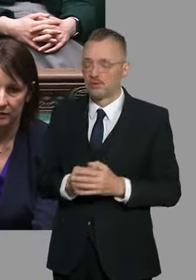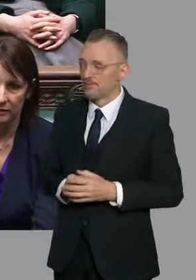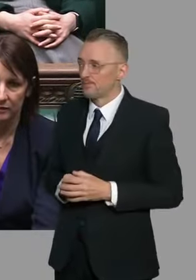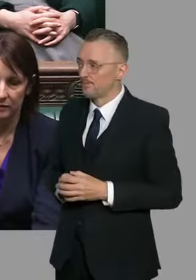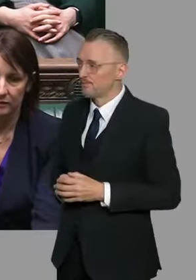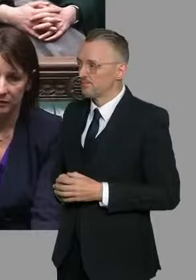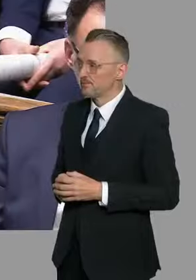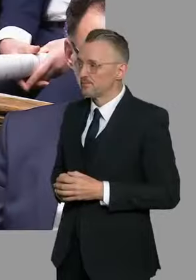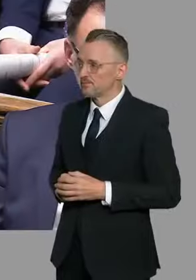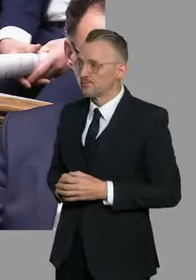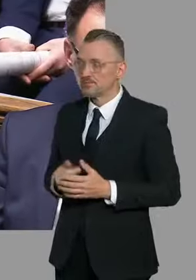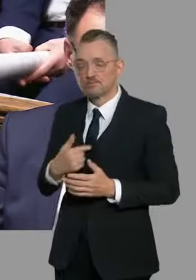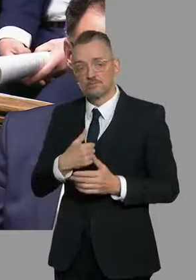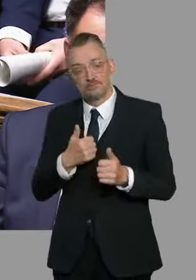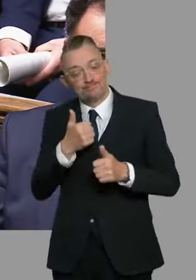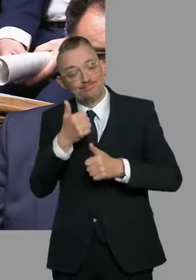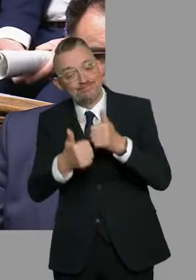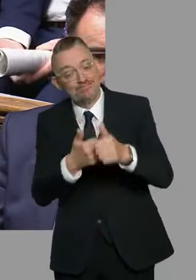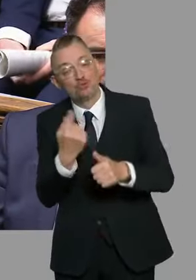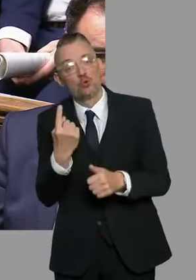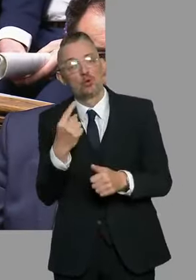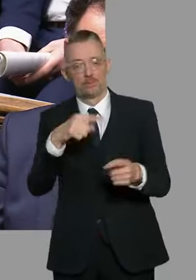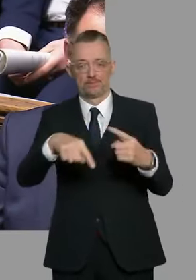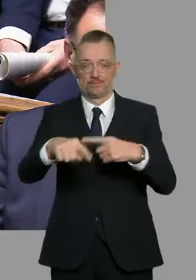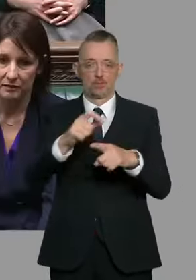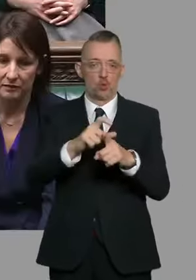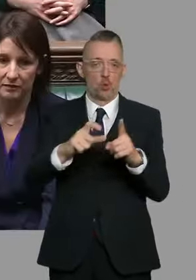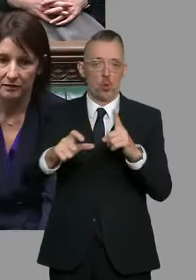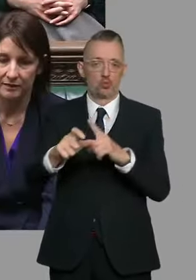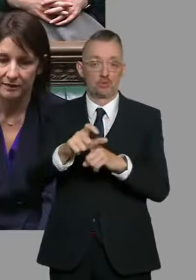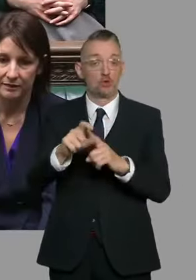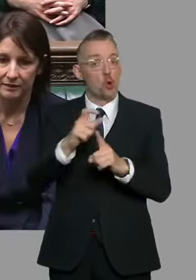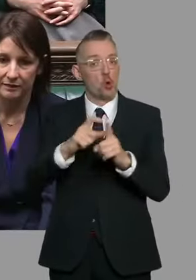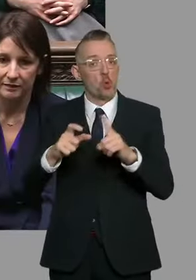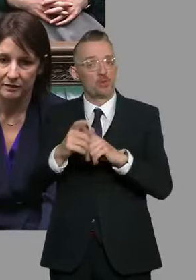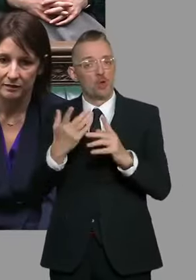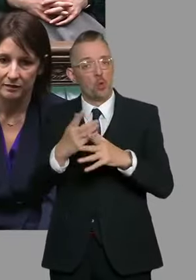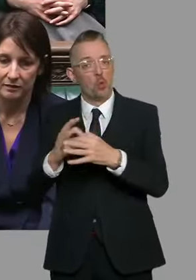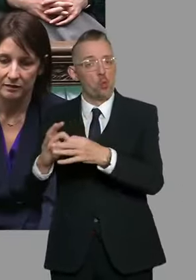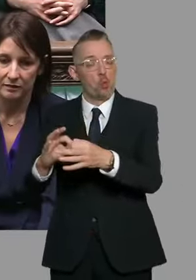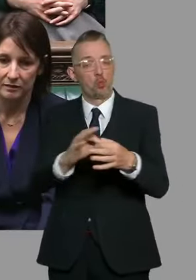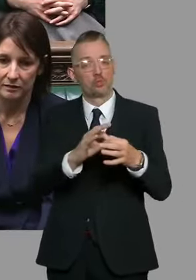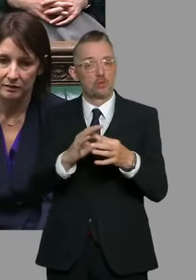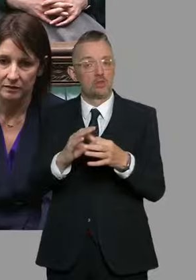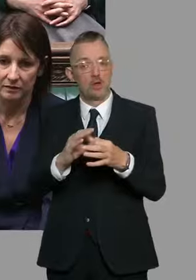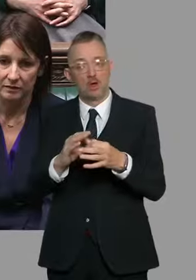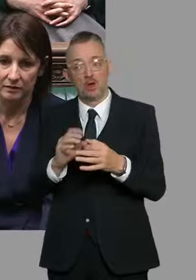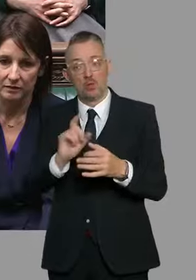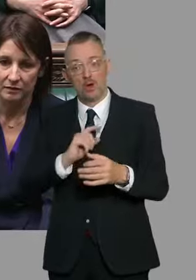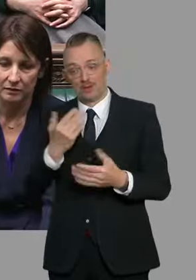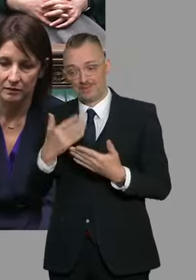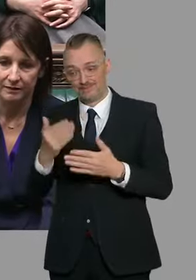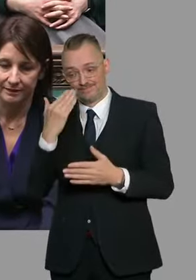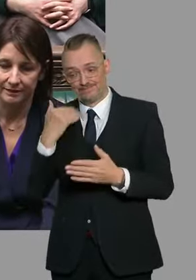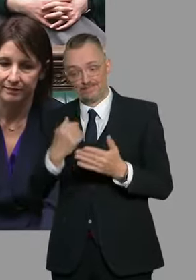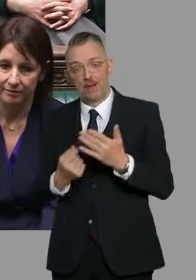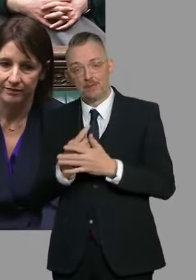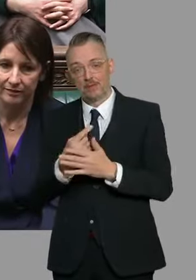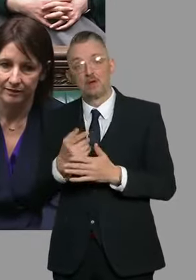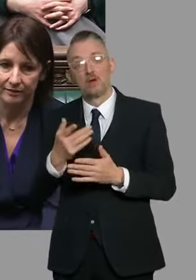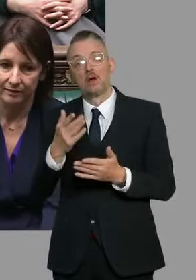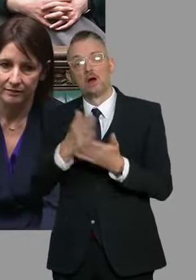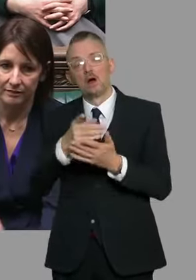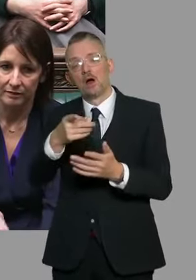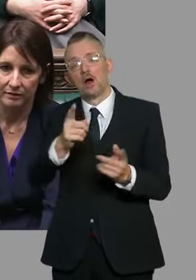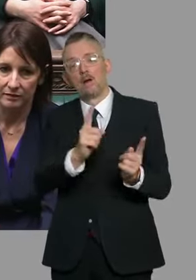together in an extraordinary way in the aftermath of this awful event. I'll make sure she has a meeting with the relevant minister to discuss how the government can